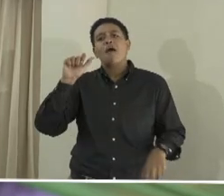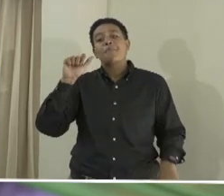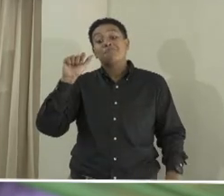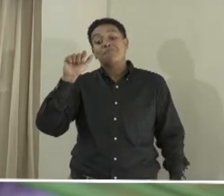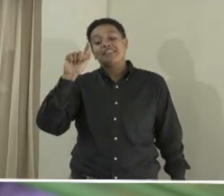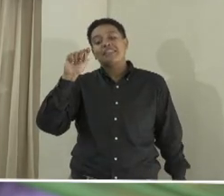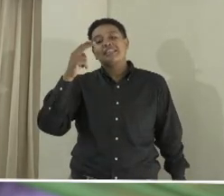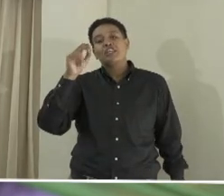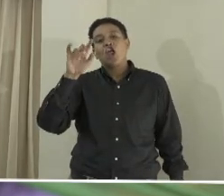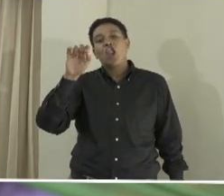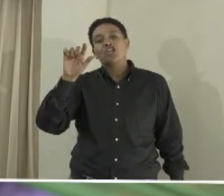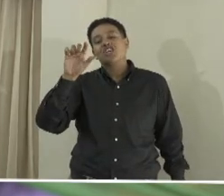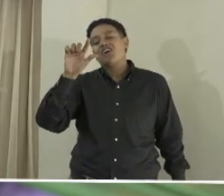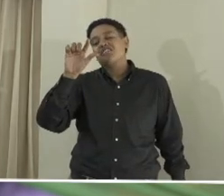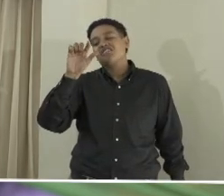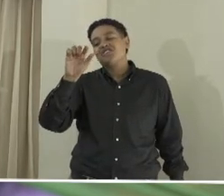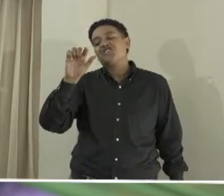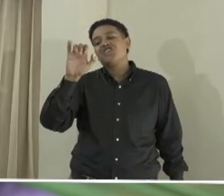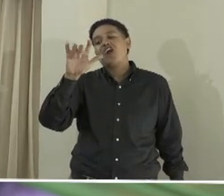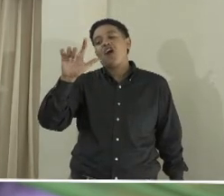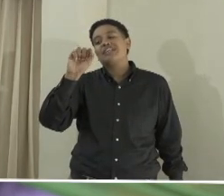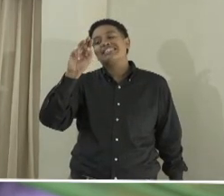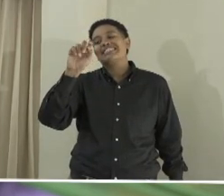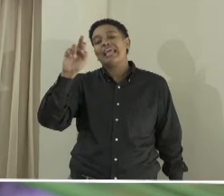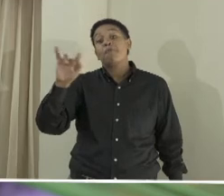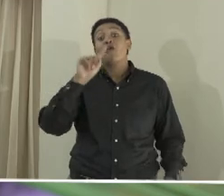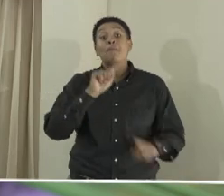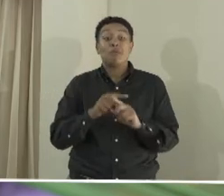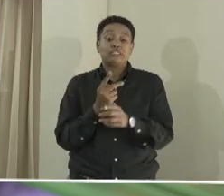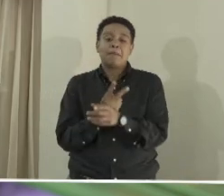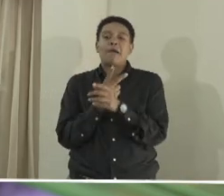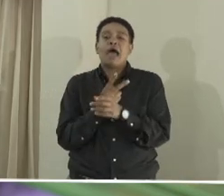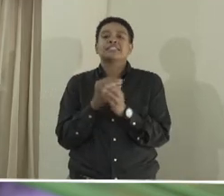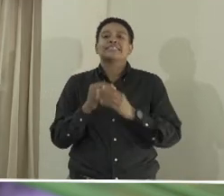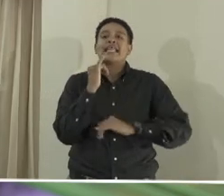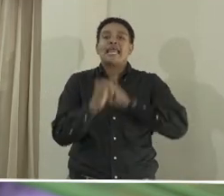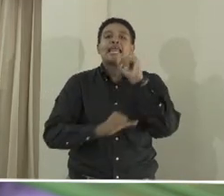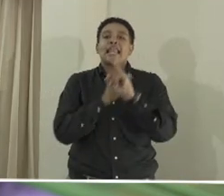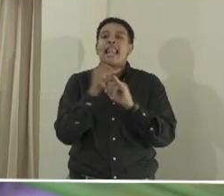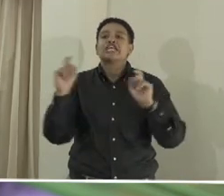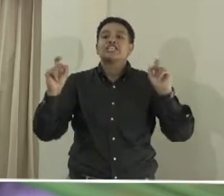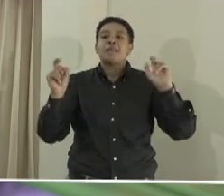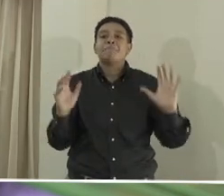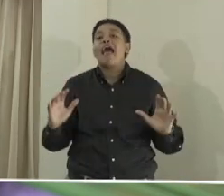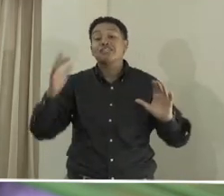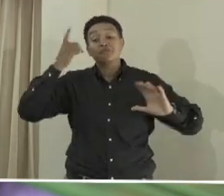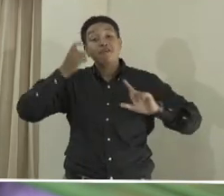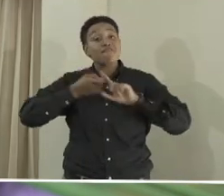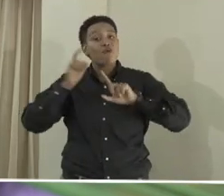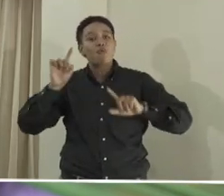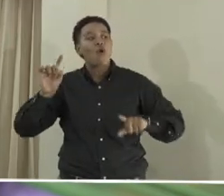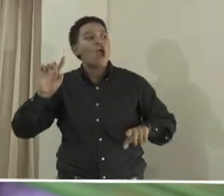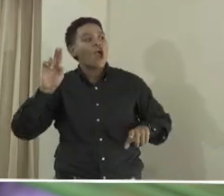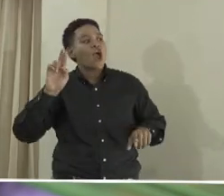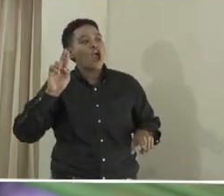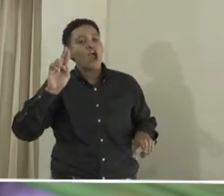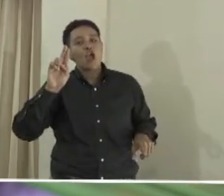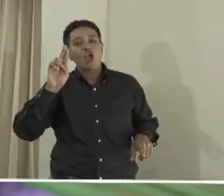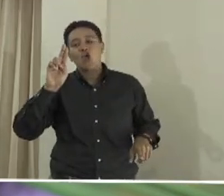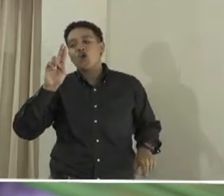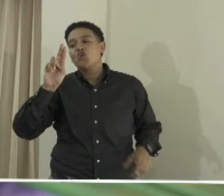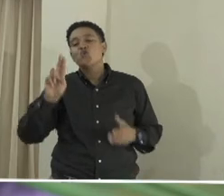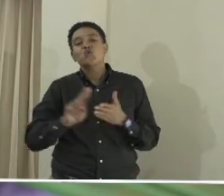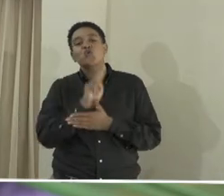Seminary, as well as a Master's in International Management from the University of